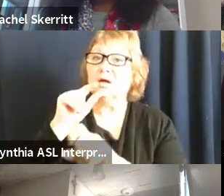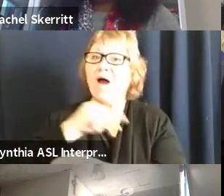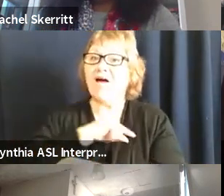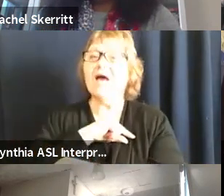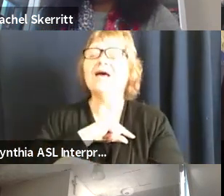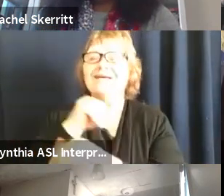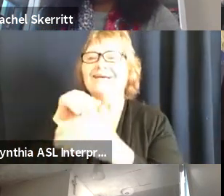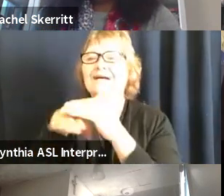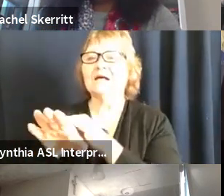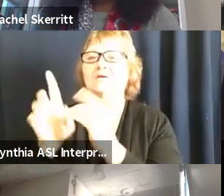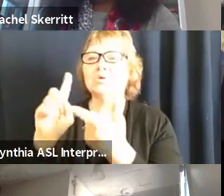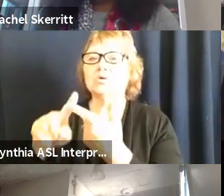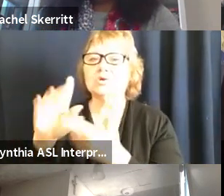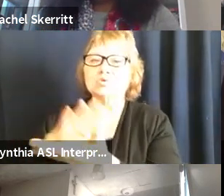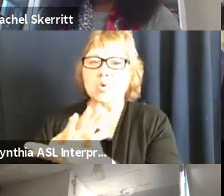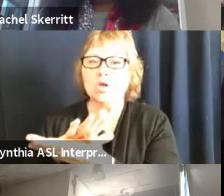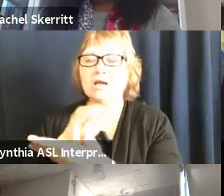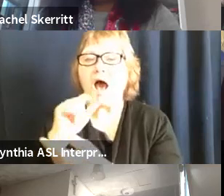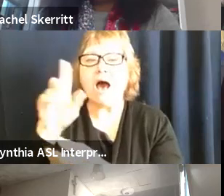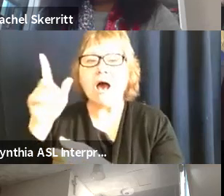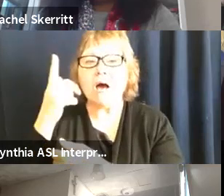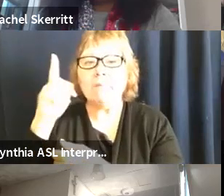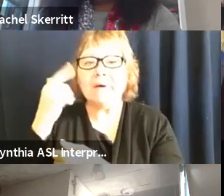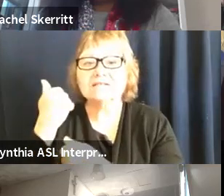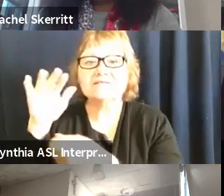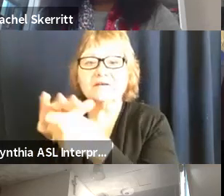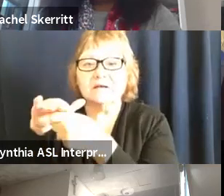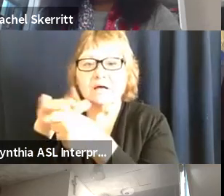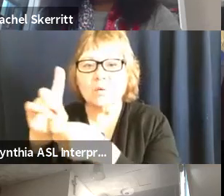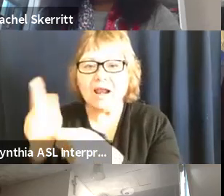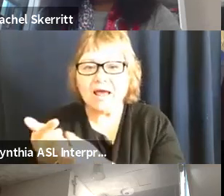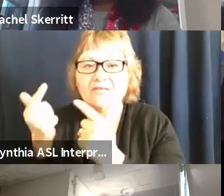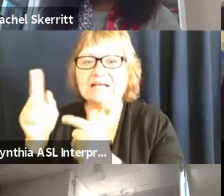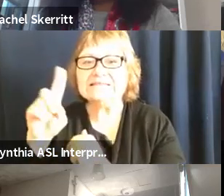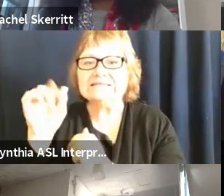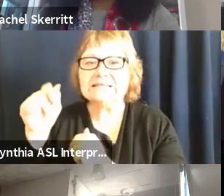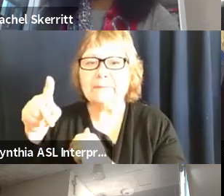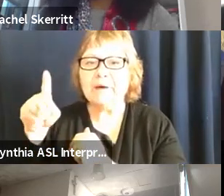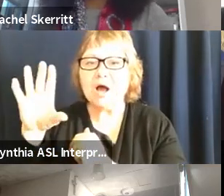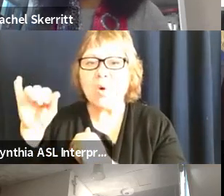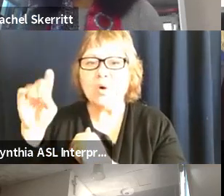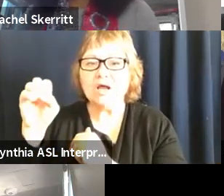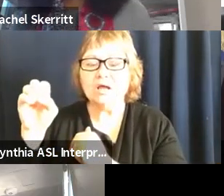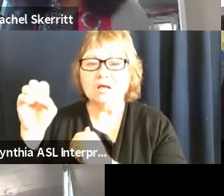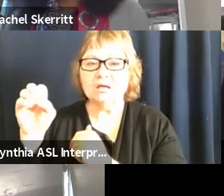school, not because of the zip code, to let them gain a chance to this school